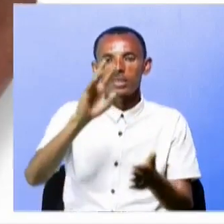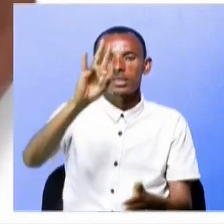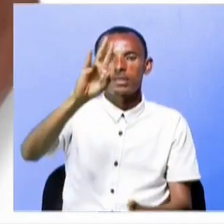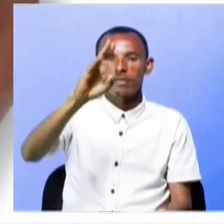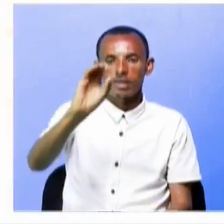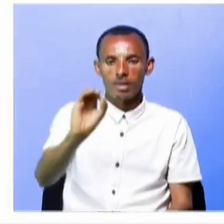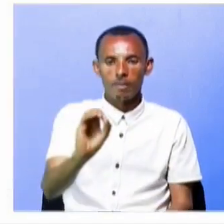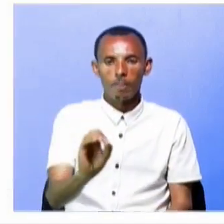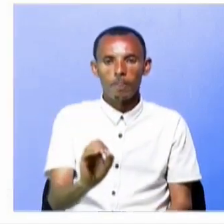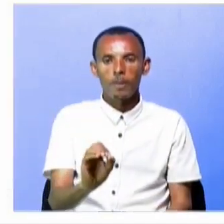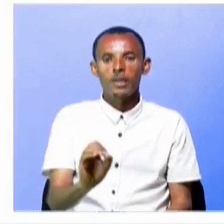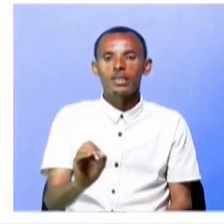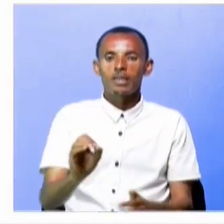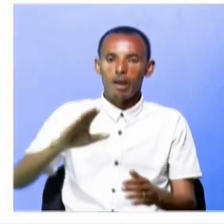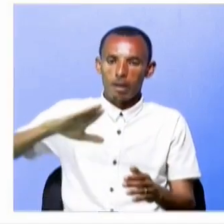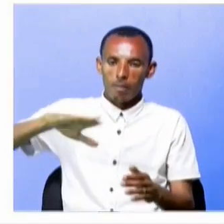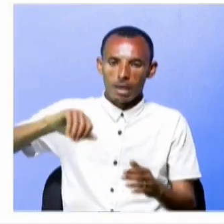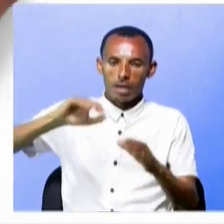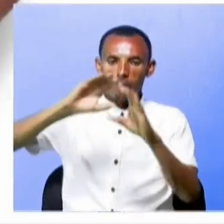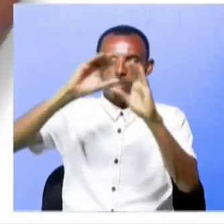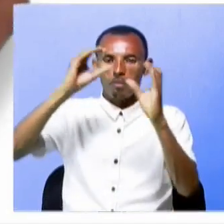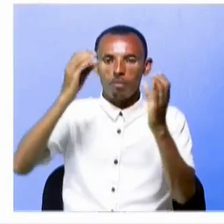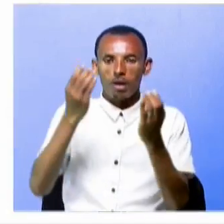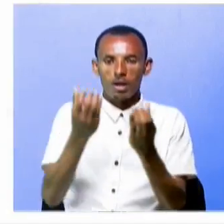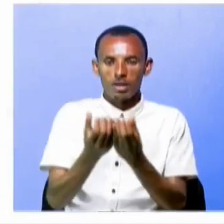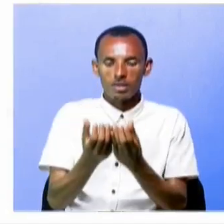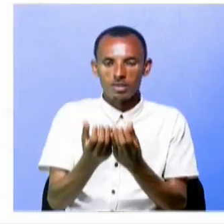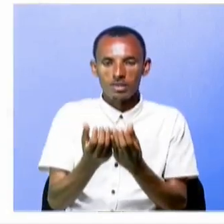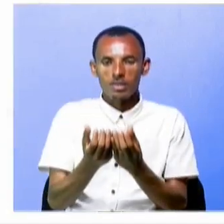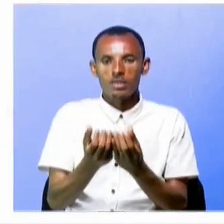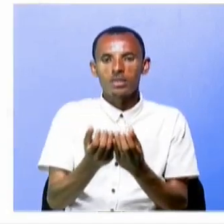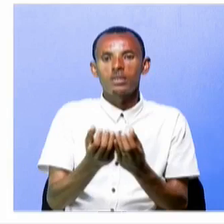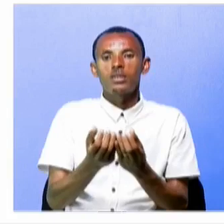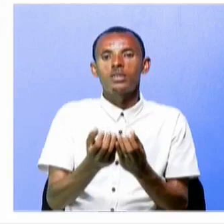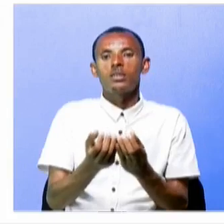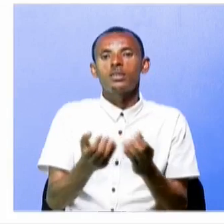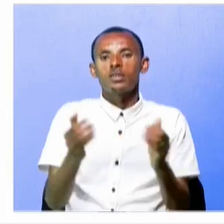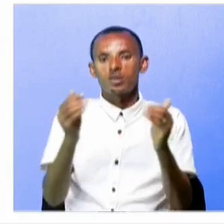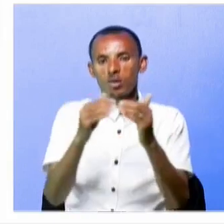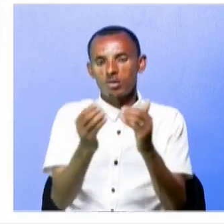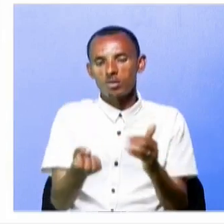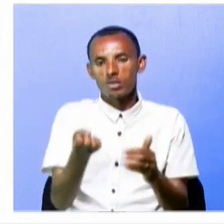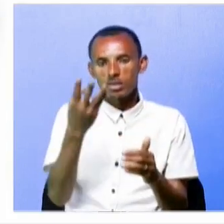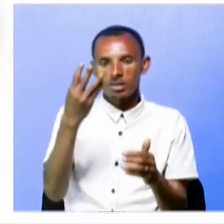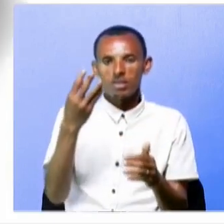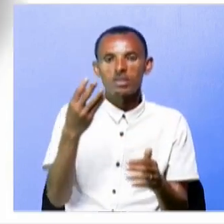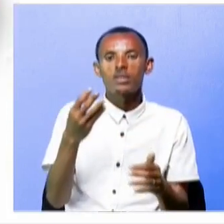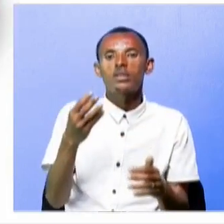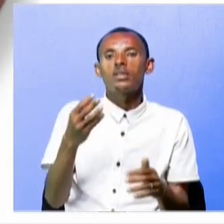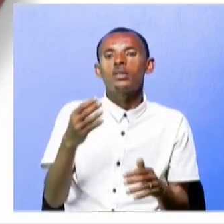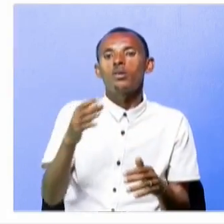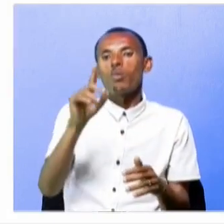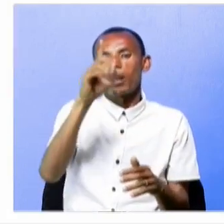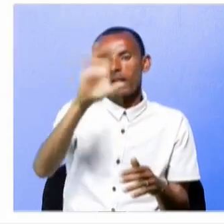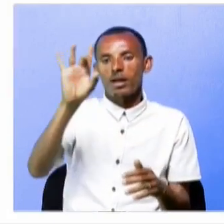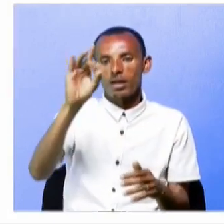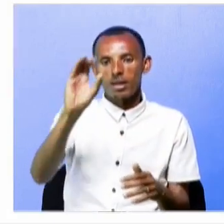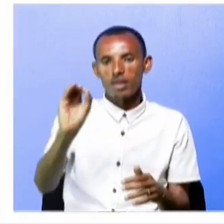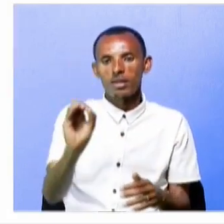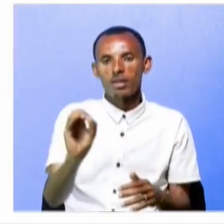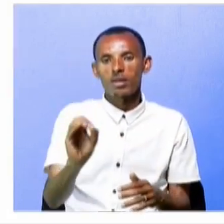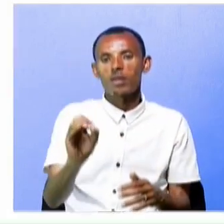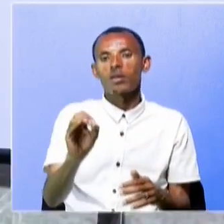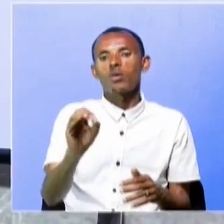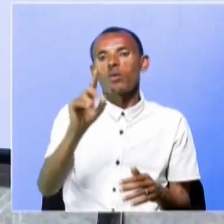degrees, the remaining part, because it forms 180 degrees, the remaining part becomes